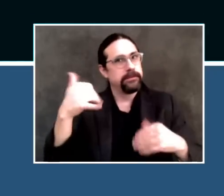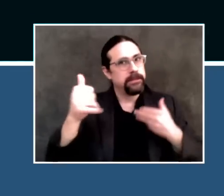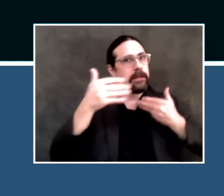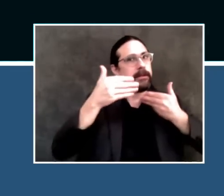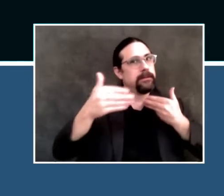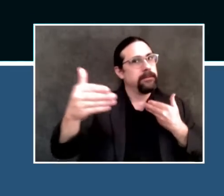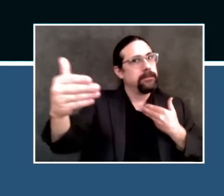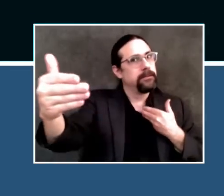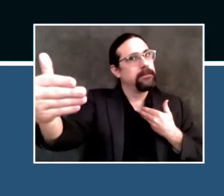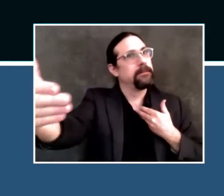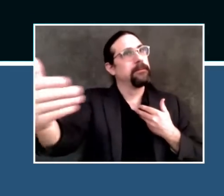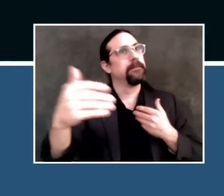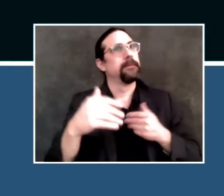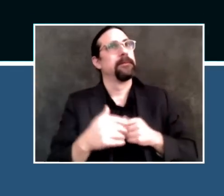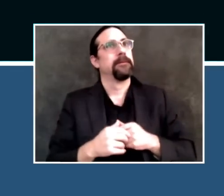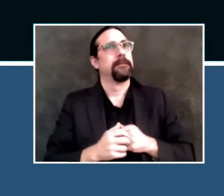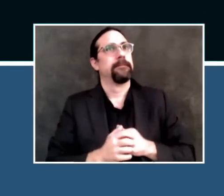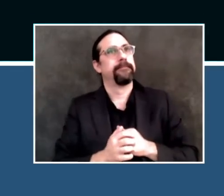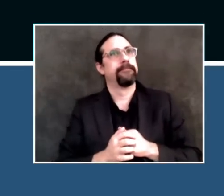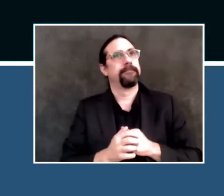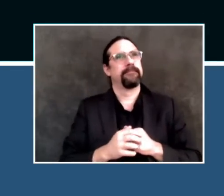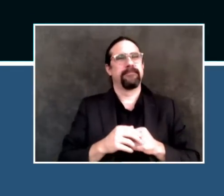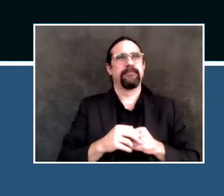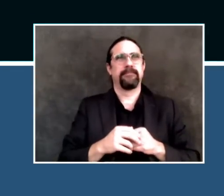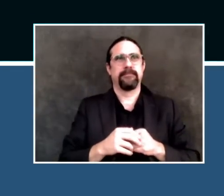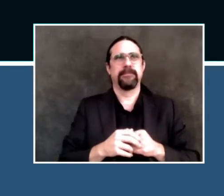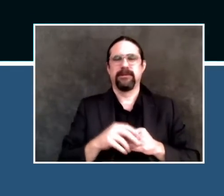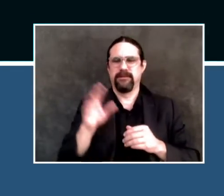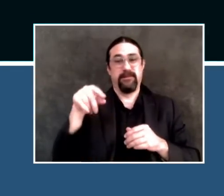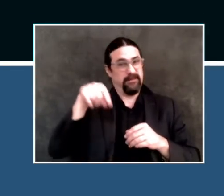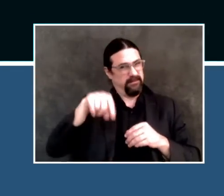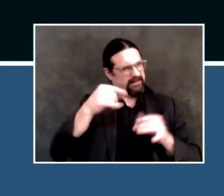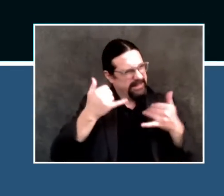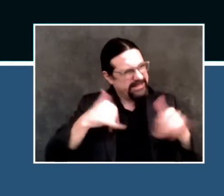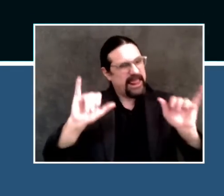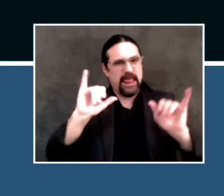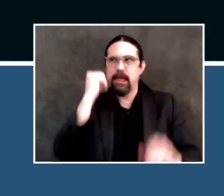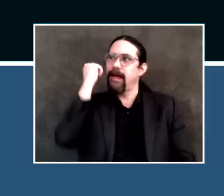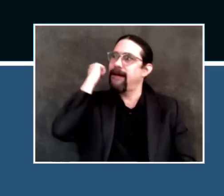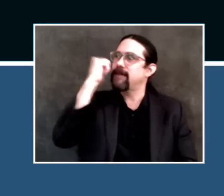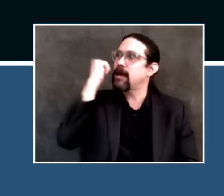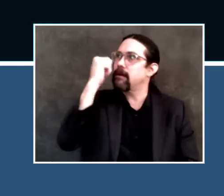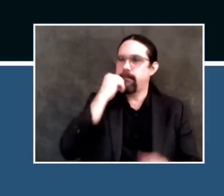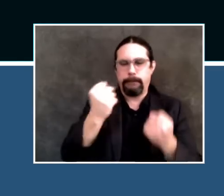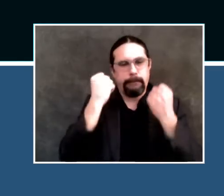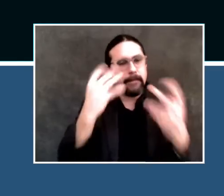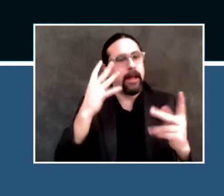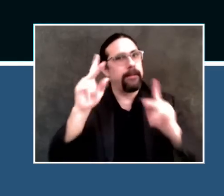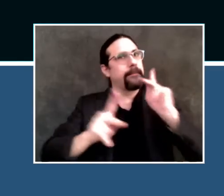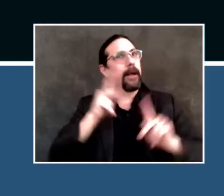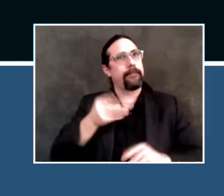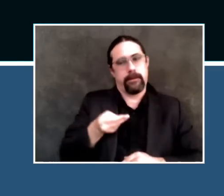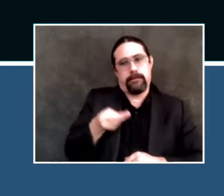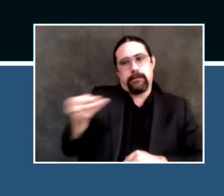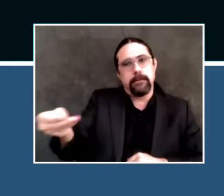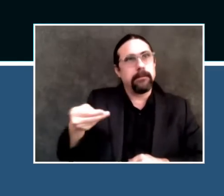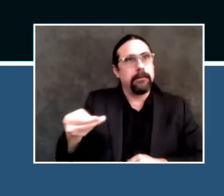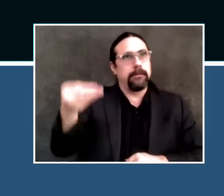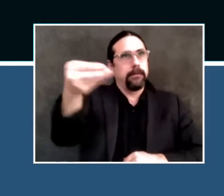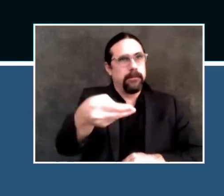horrible, painful realities for so many New York families. We got a long way to go. I don't see